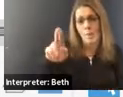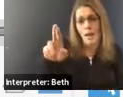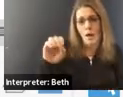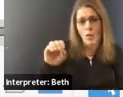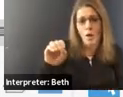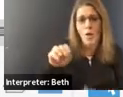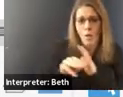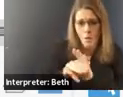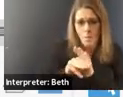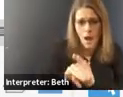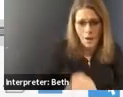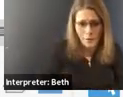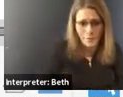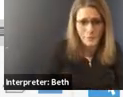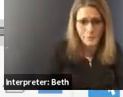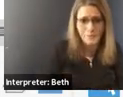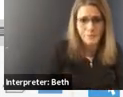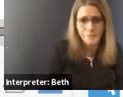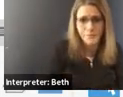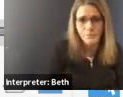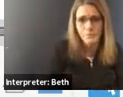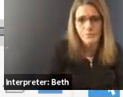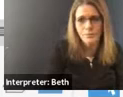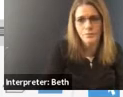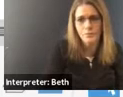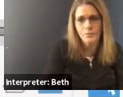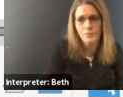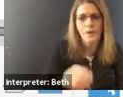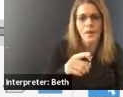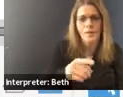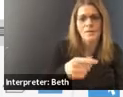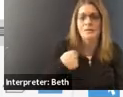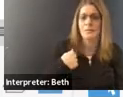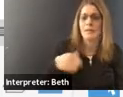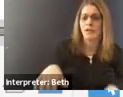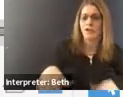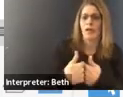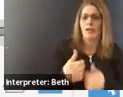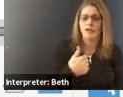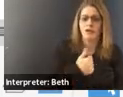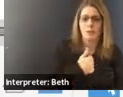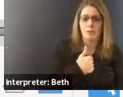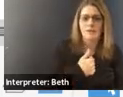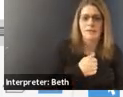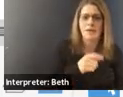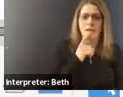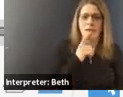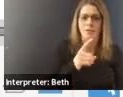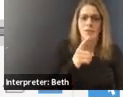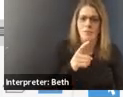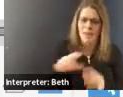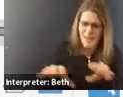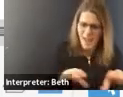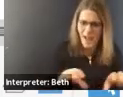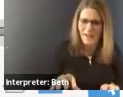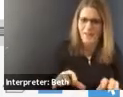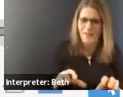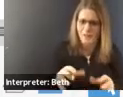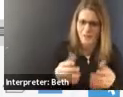me challenging myself to be accurate and to push my CAD system